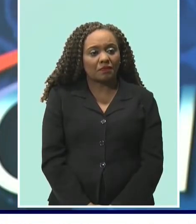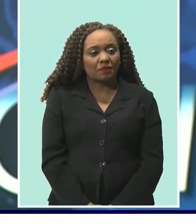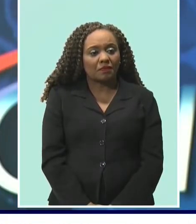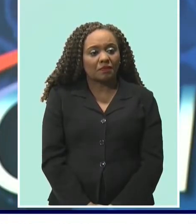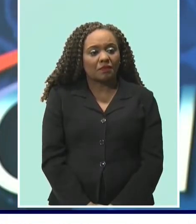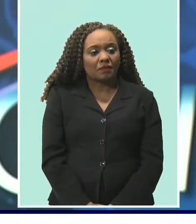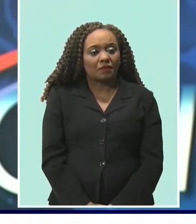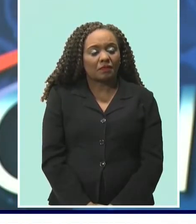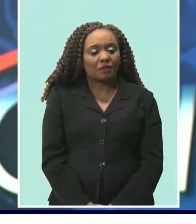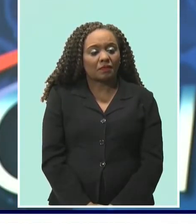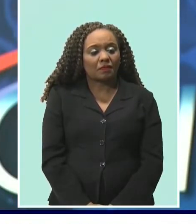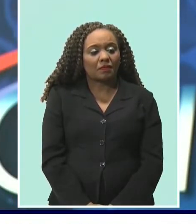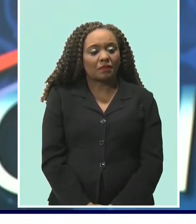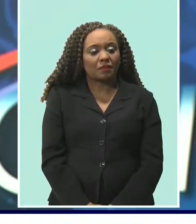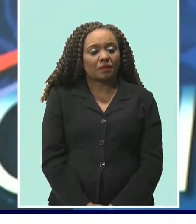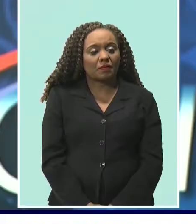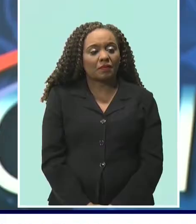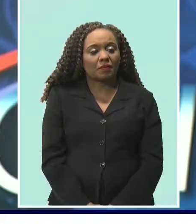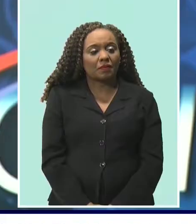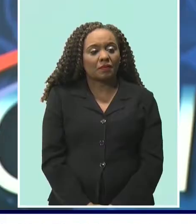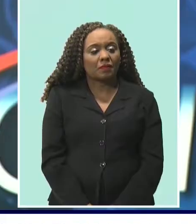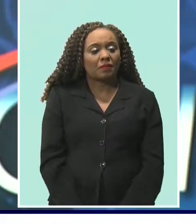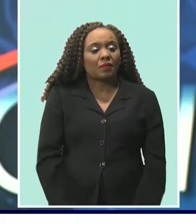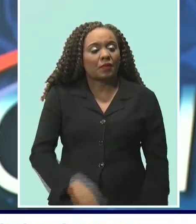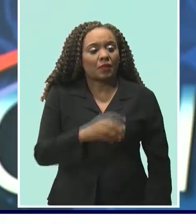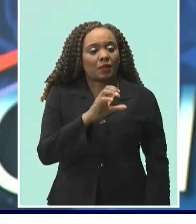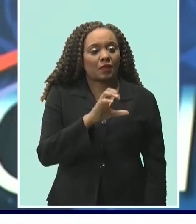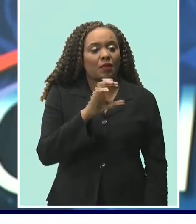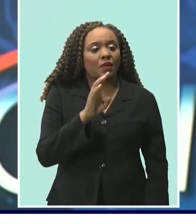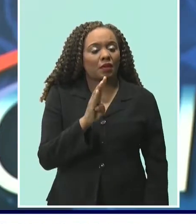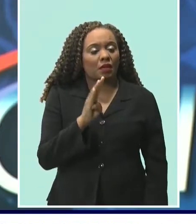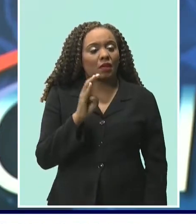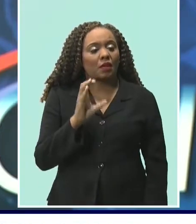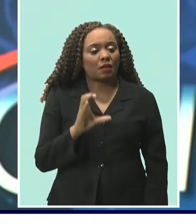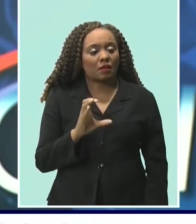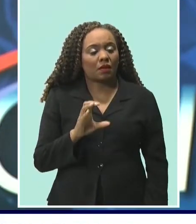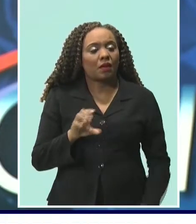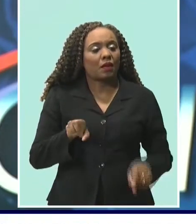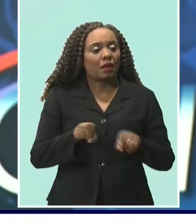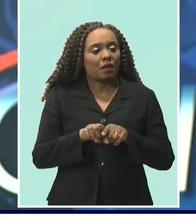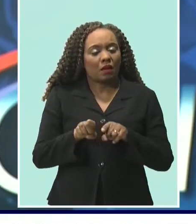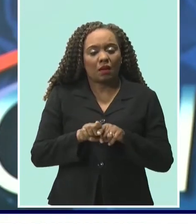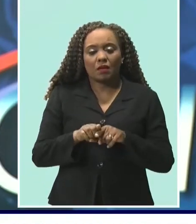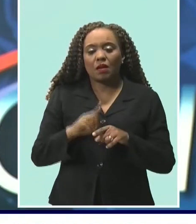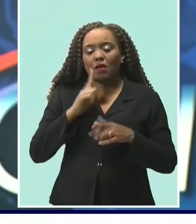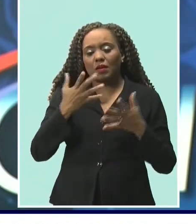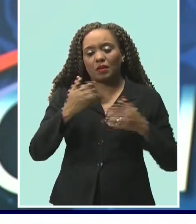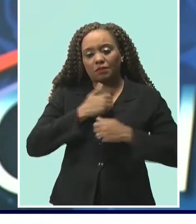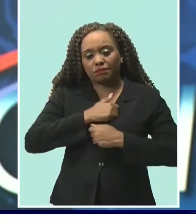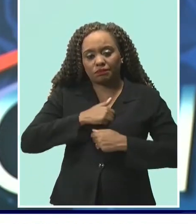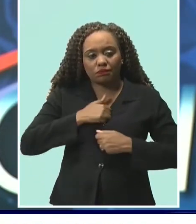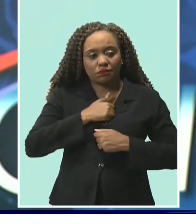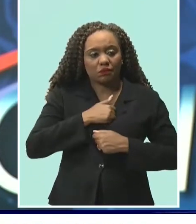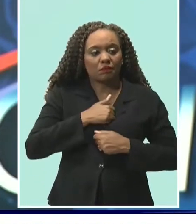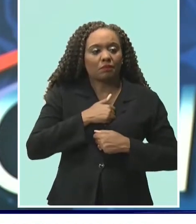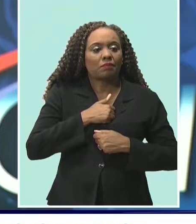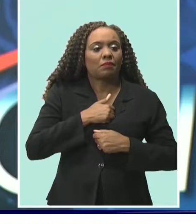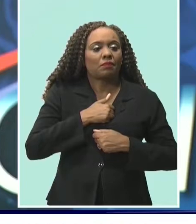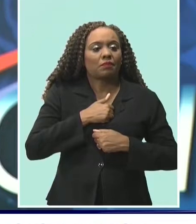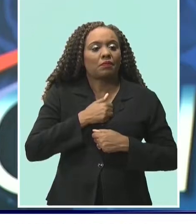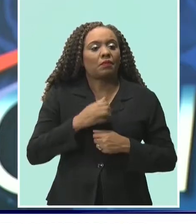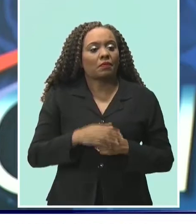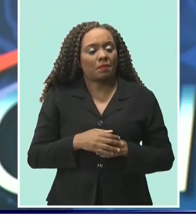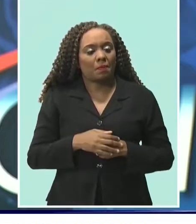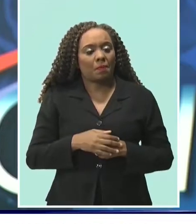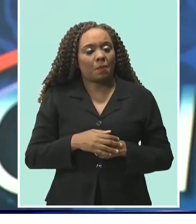And the Caribbean Broadcasting Corporation has joined the rest of the media fraternity to mourn the tragic loss of one of our colleagues, Christoph Griffith.